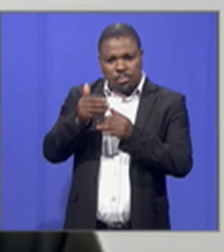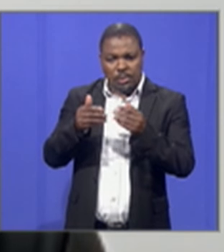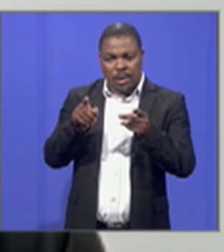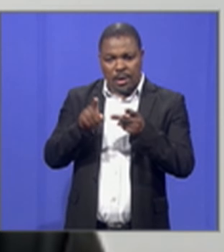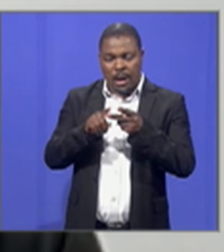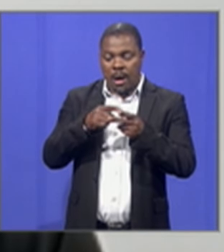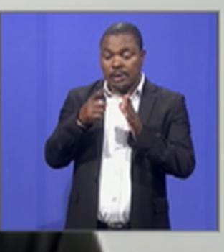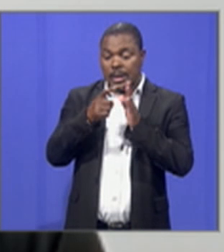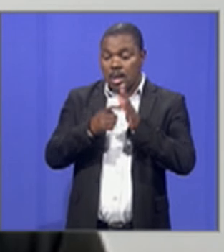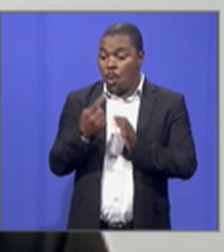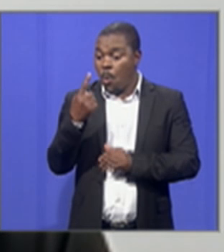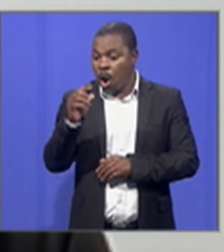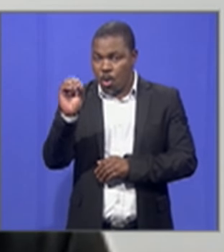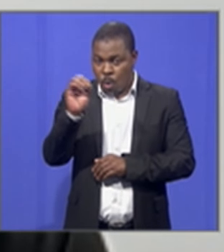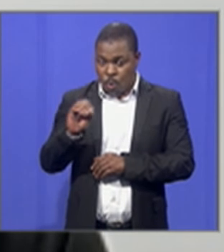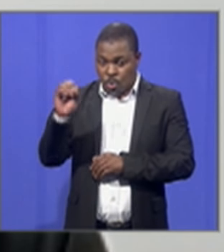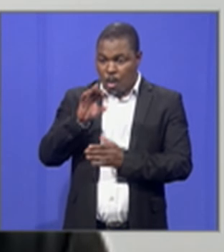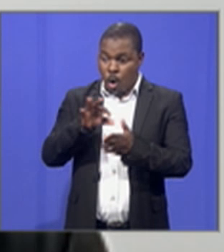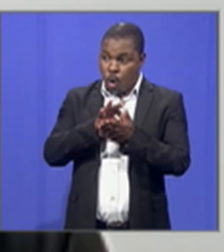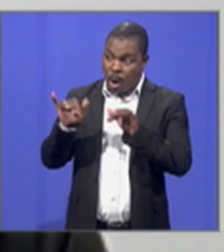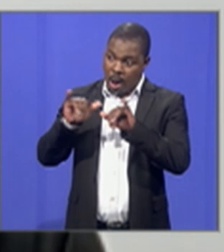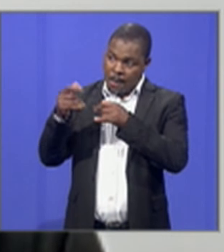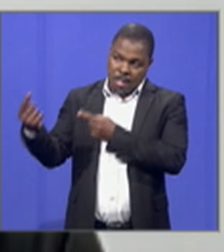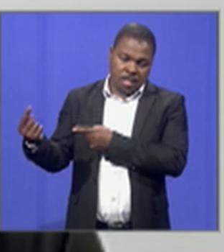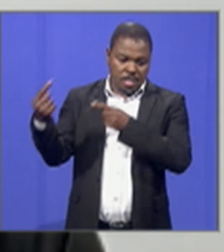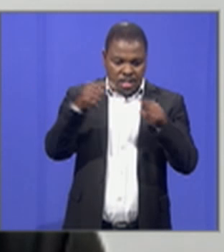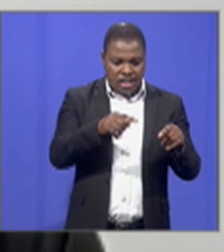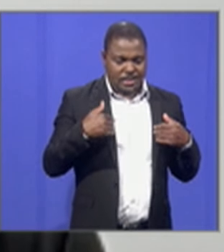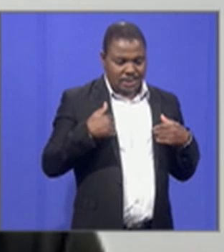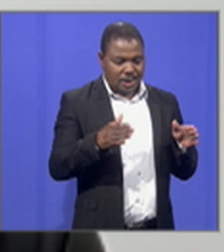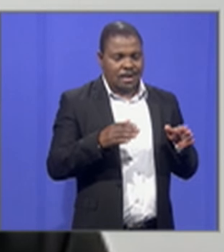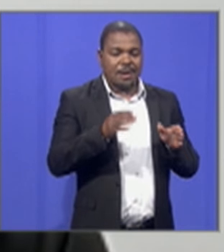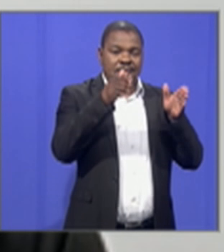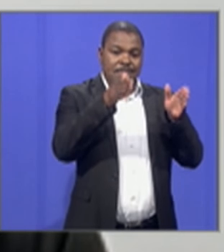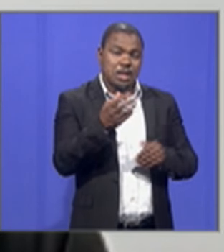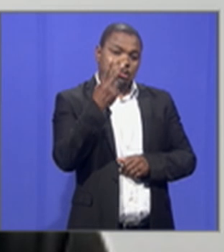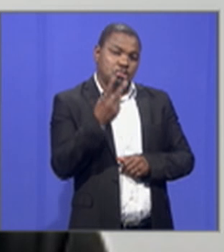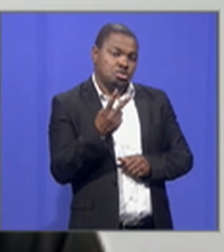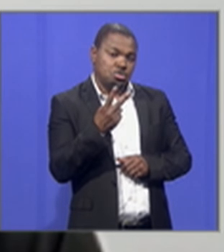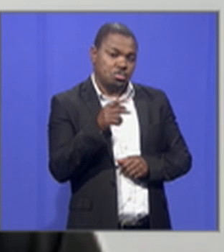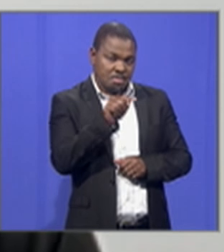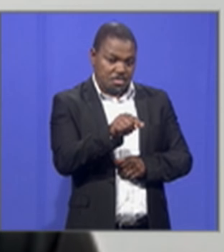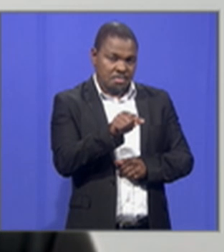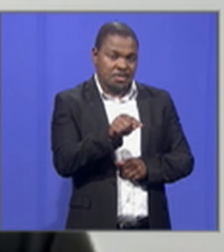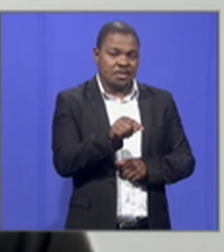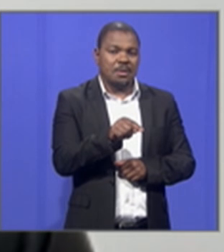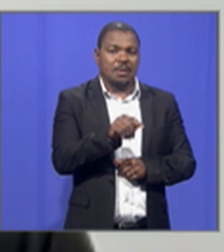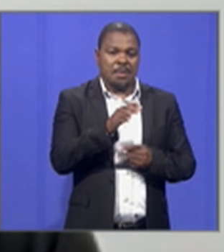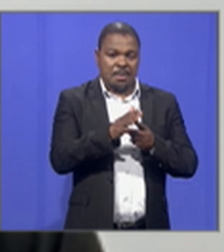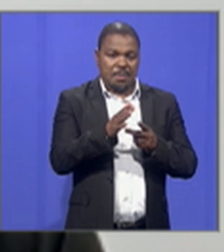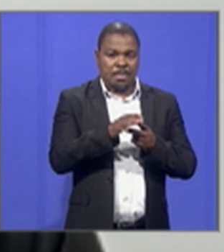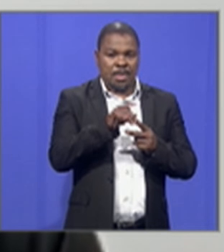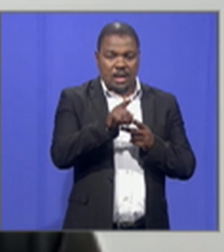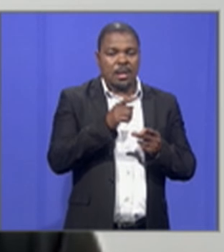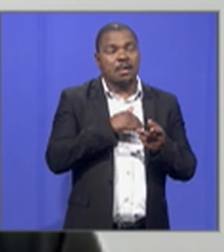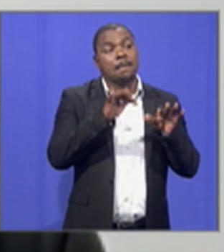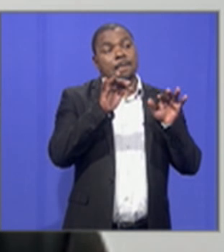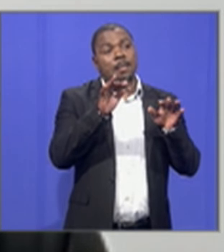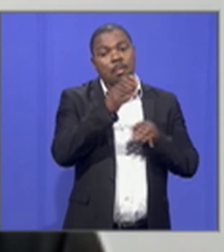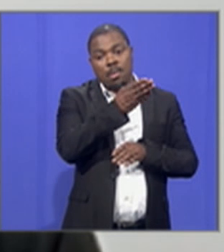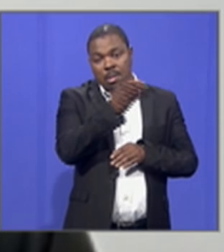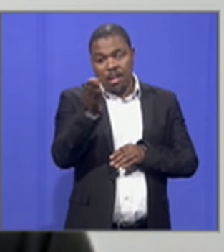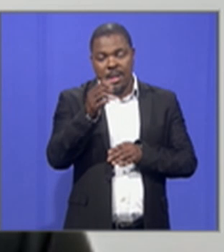ka di 1 tša October go ra kontra ba tsena fase go tšwetša pele phase 2A e le gore bo Mopane e lo fa